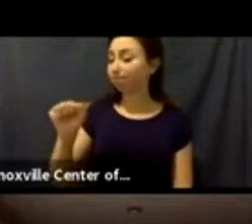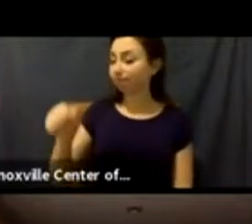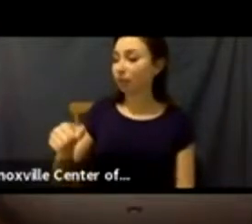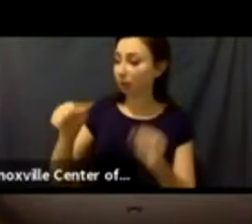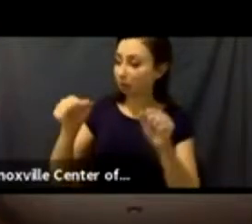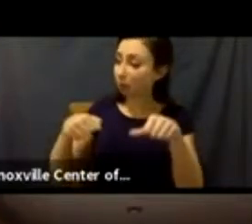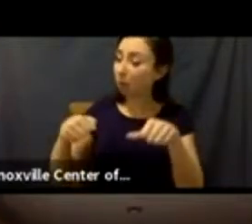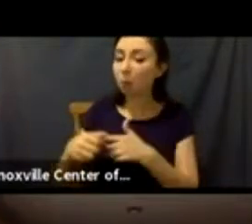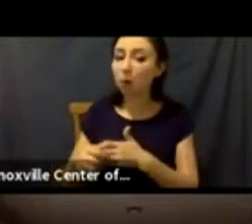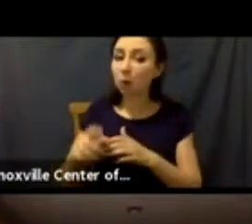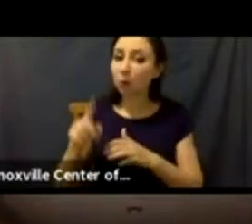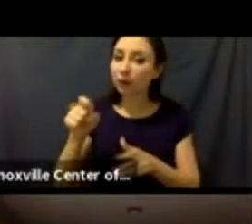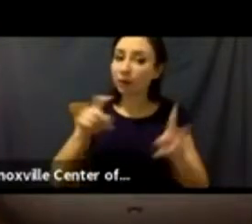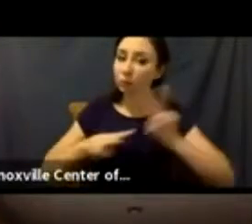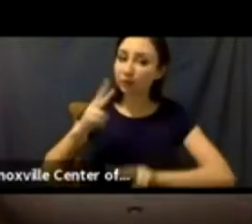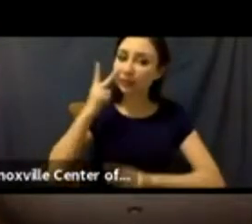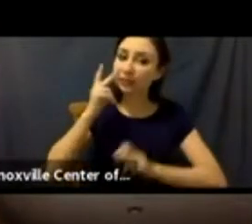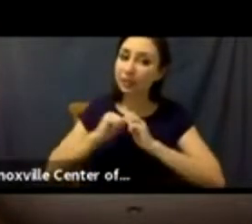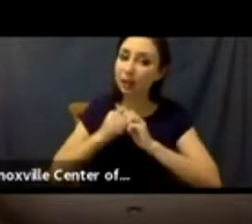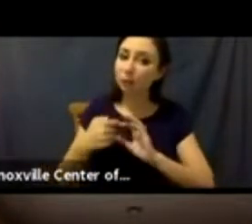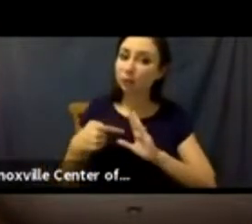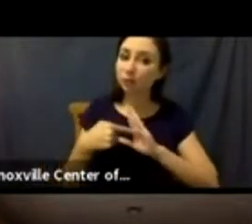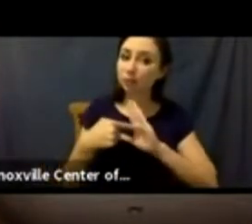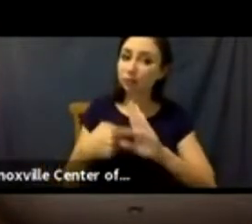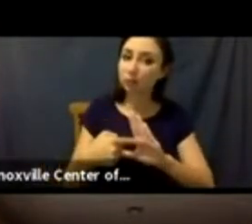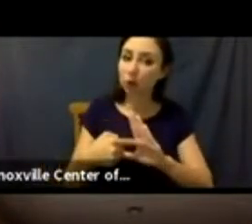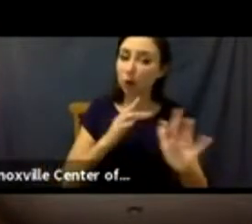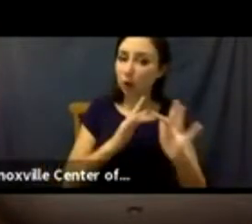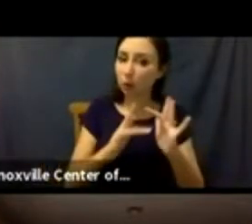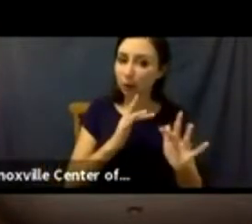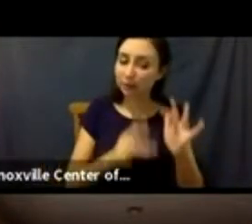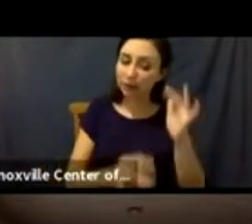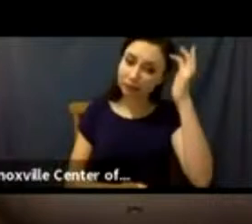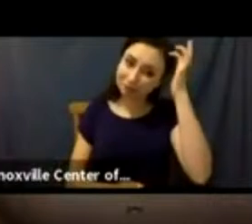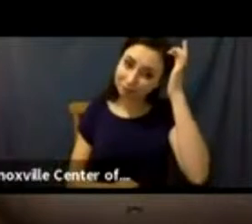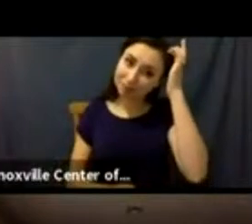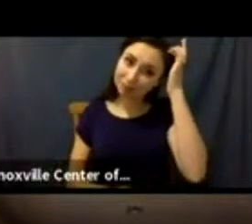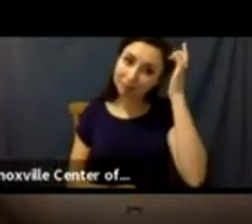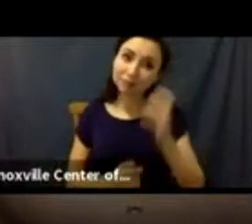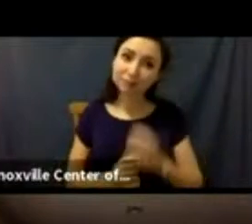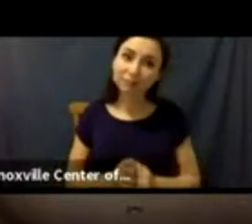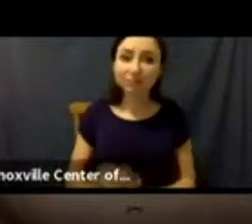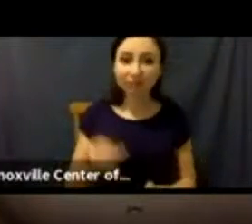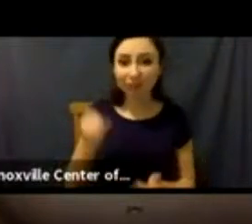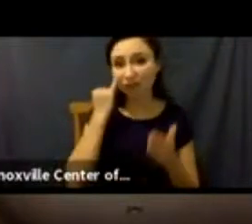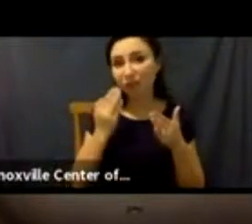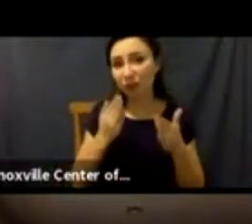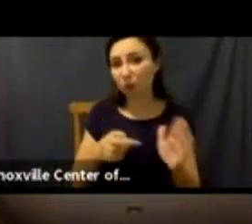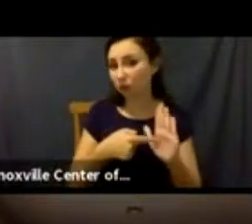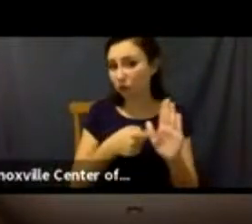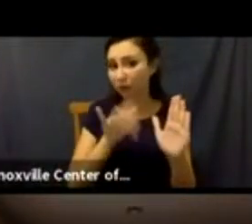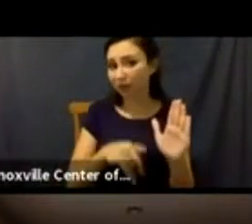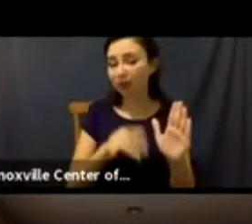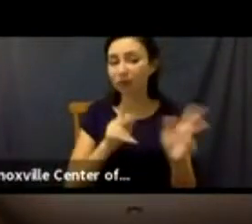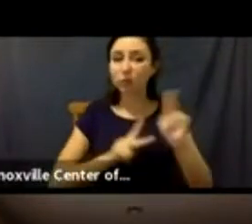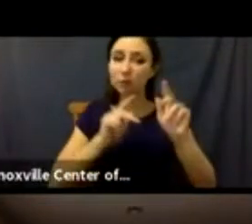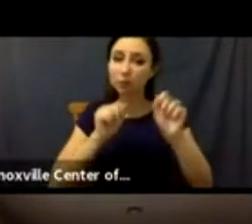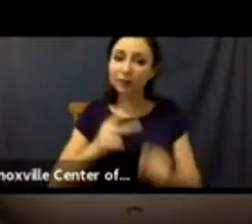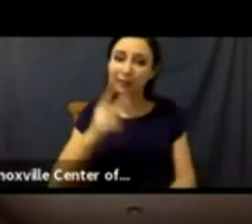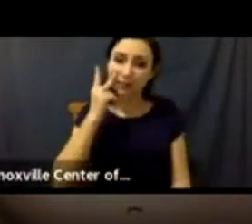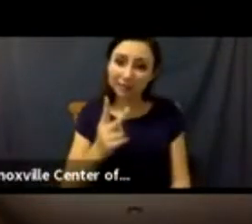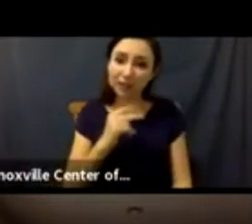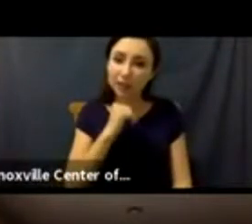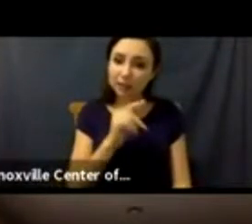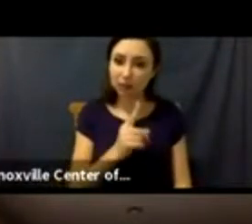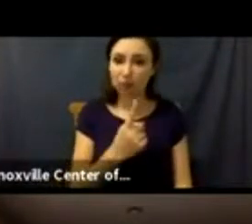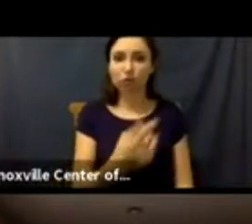to look and see how we represent that on the website, if there's a way to represent that, just so people can see it, and it's not just